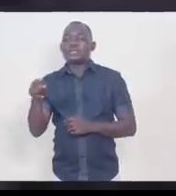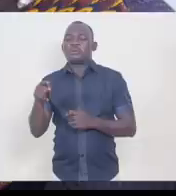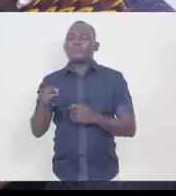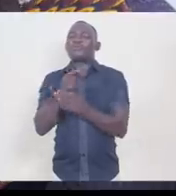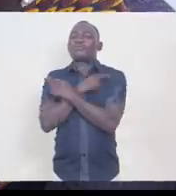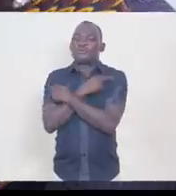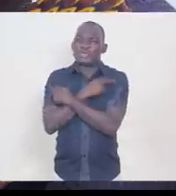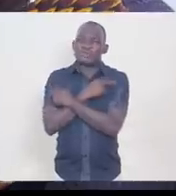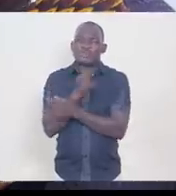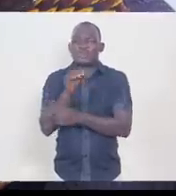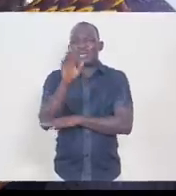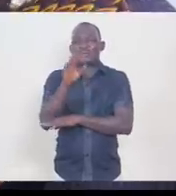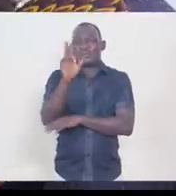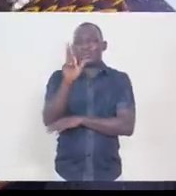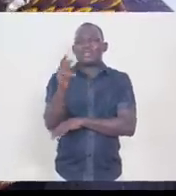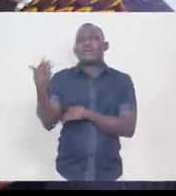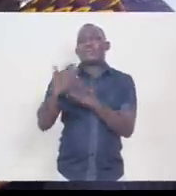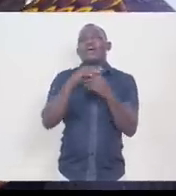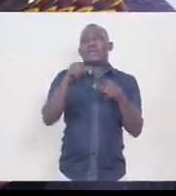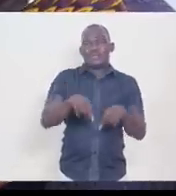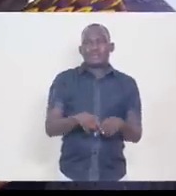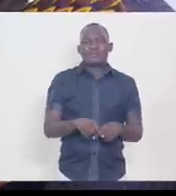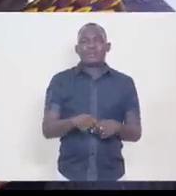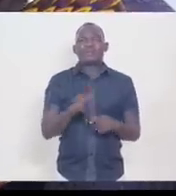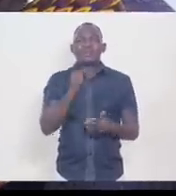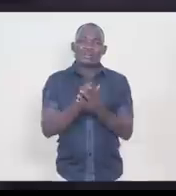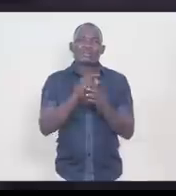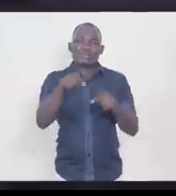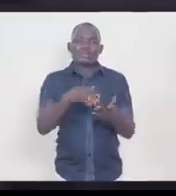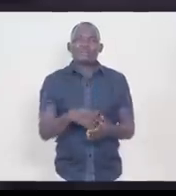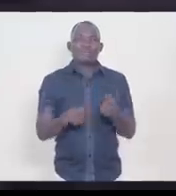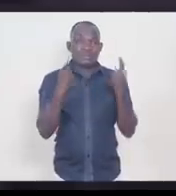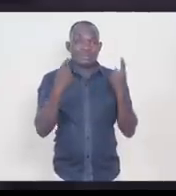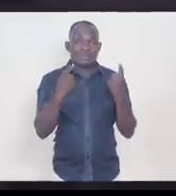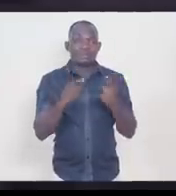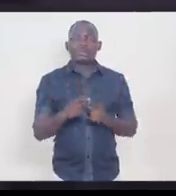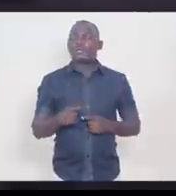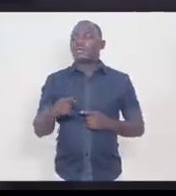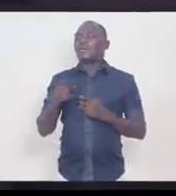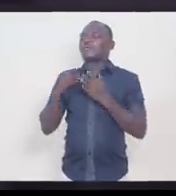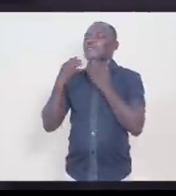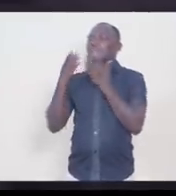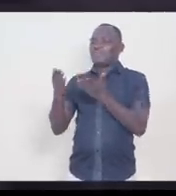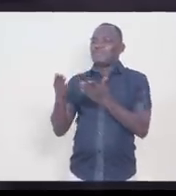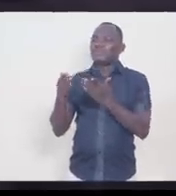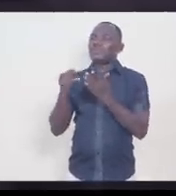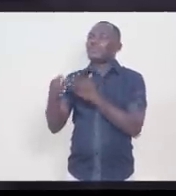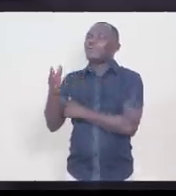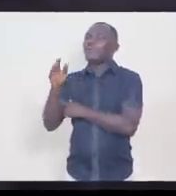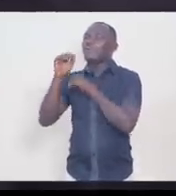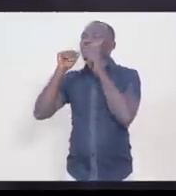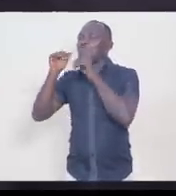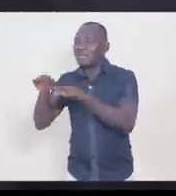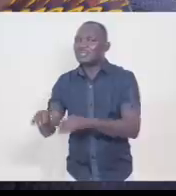by 3:30 p.m. I'll let Didi help you out. Thank you so much, Miss Coco. God bless